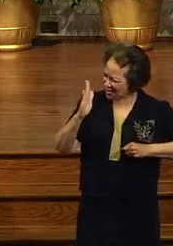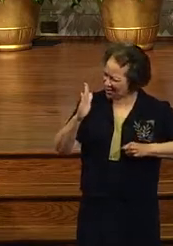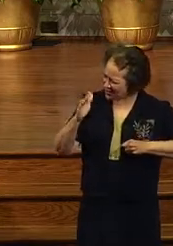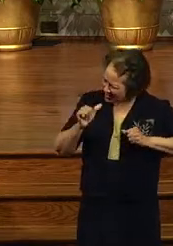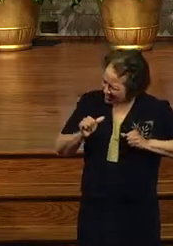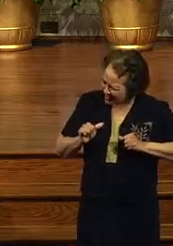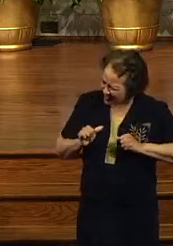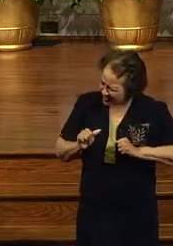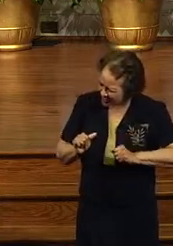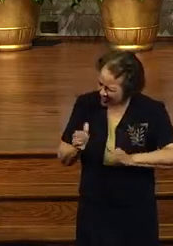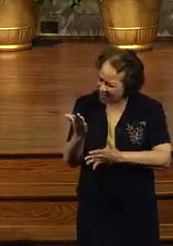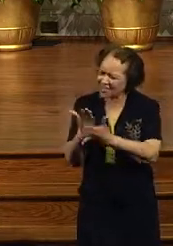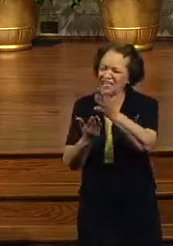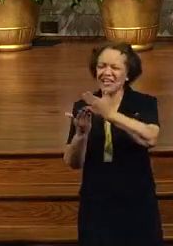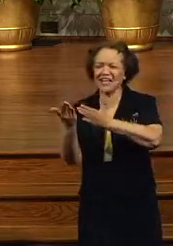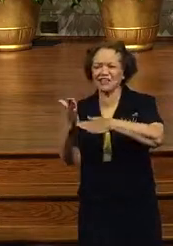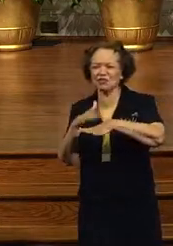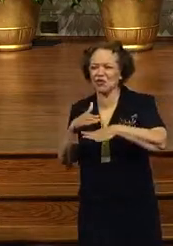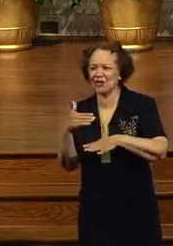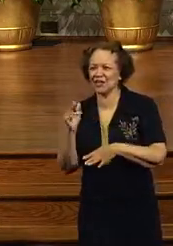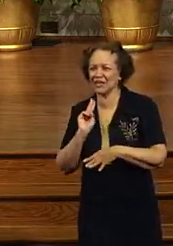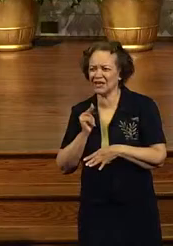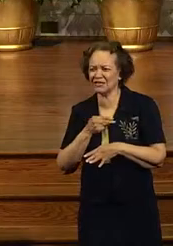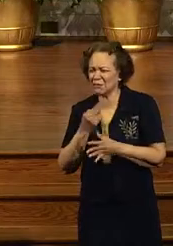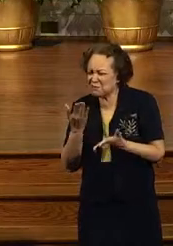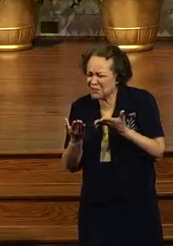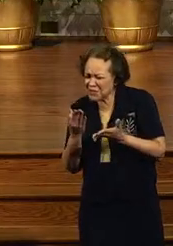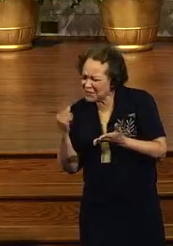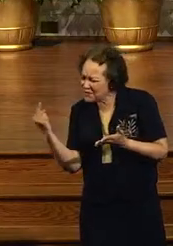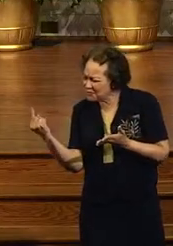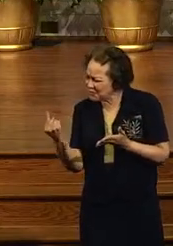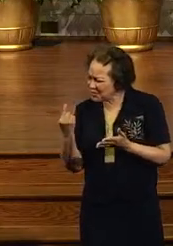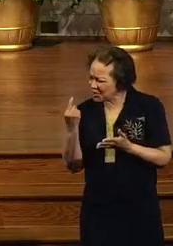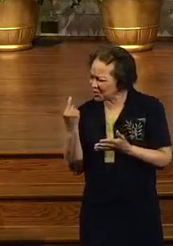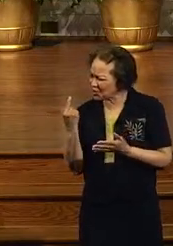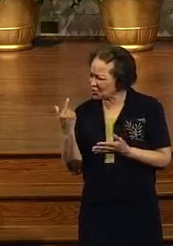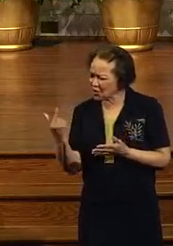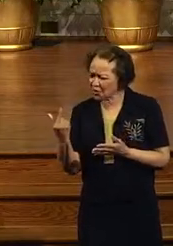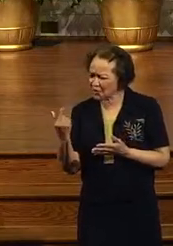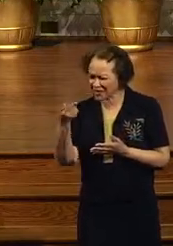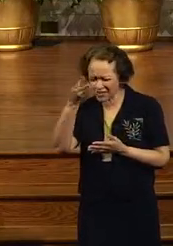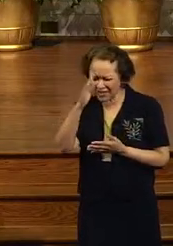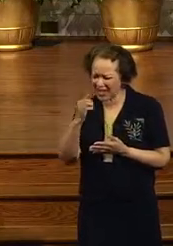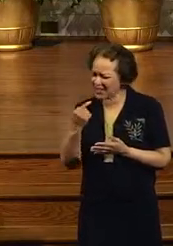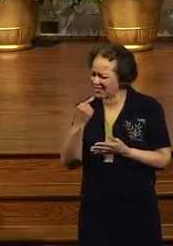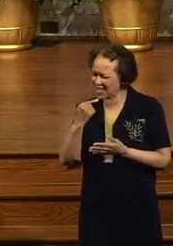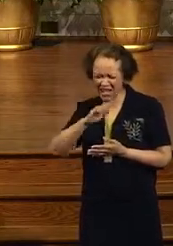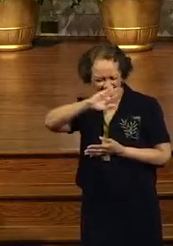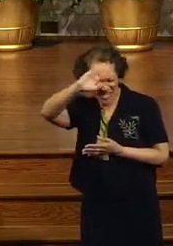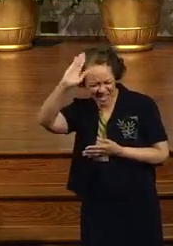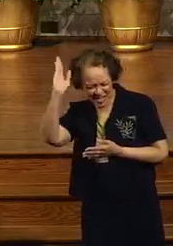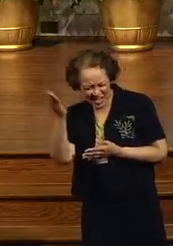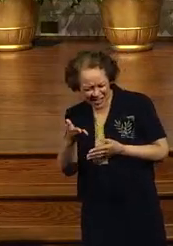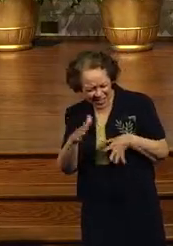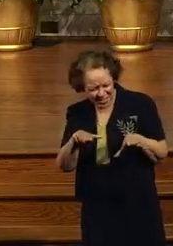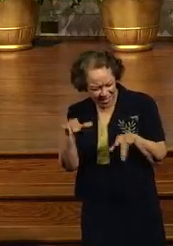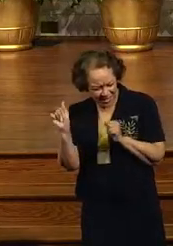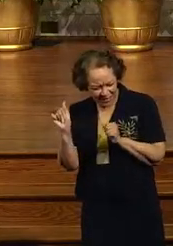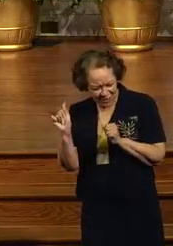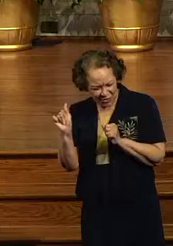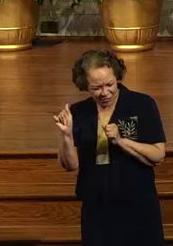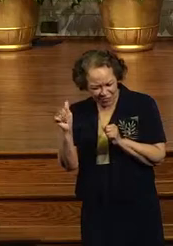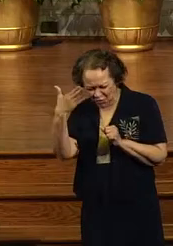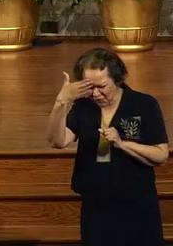us. You may be feeling alone. God says, I will never leave you